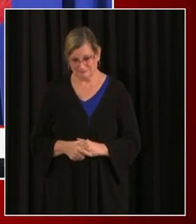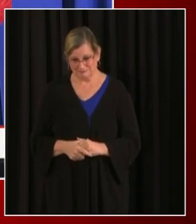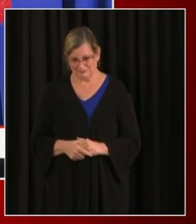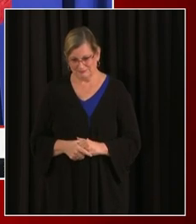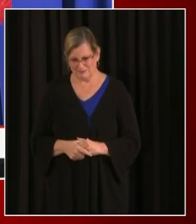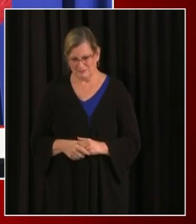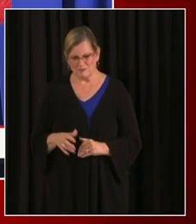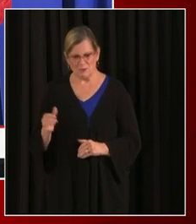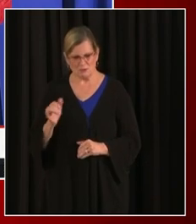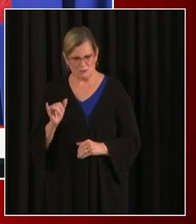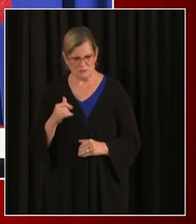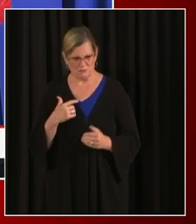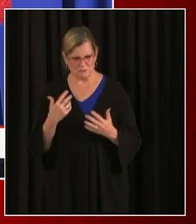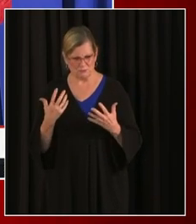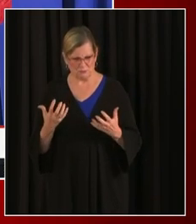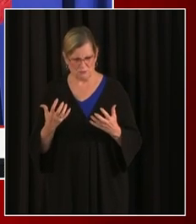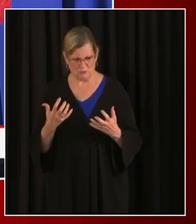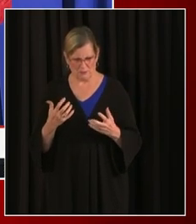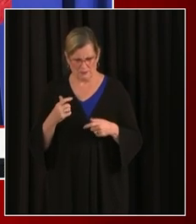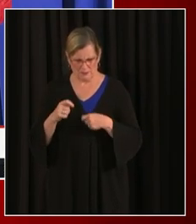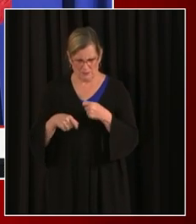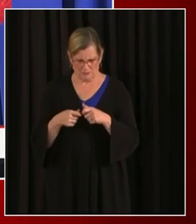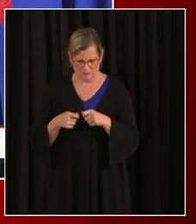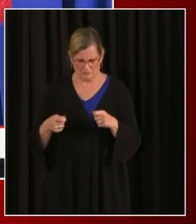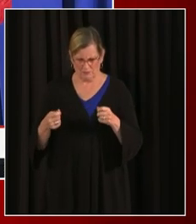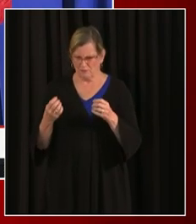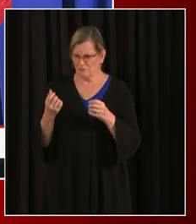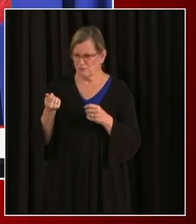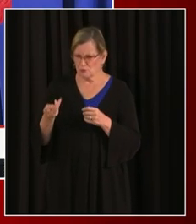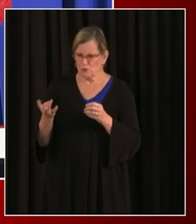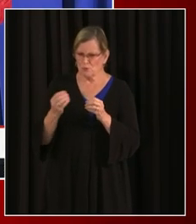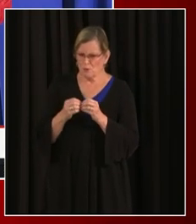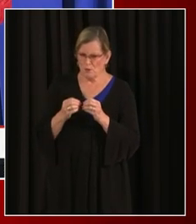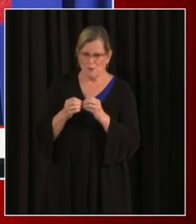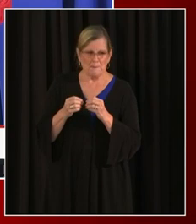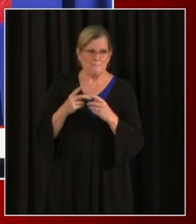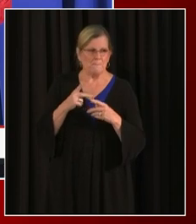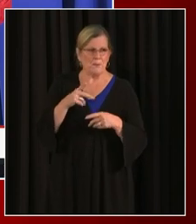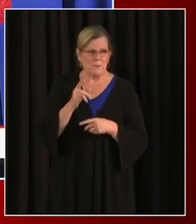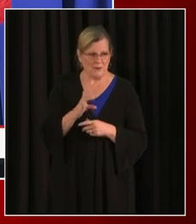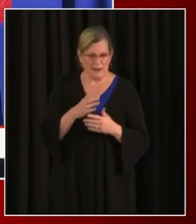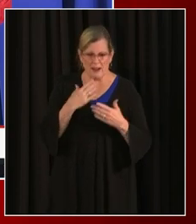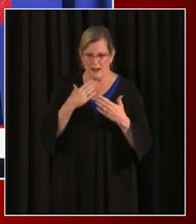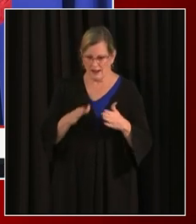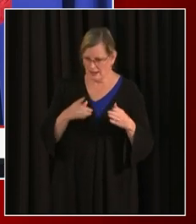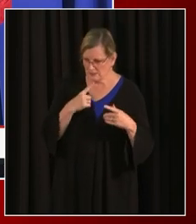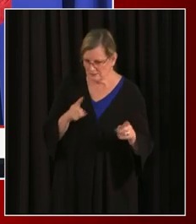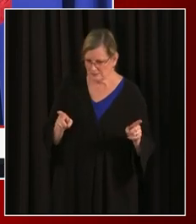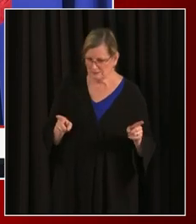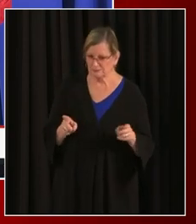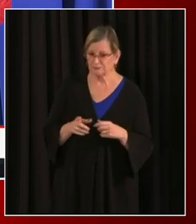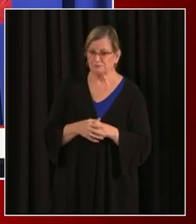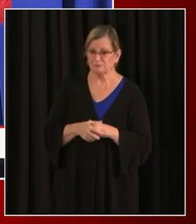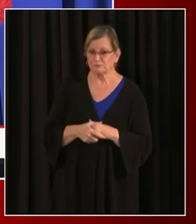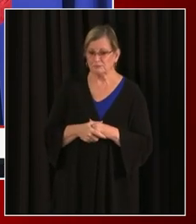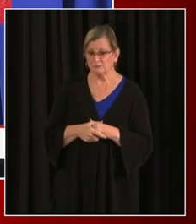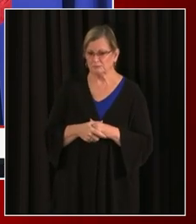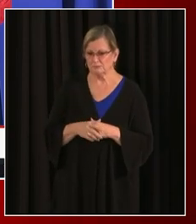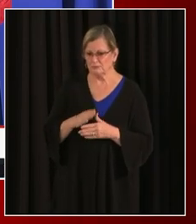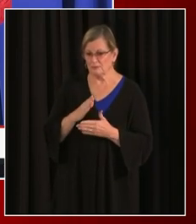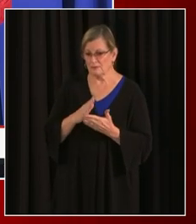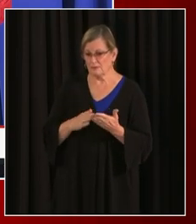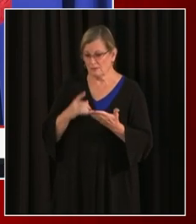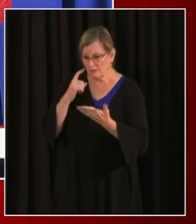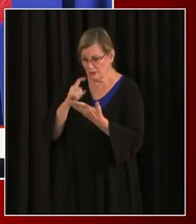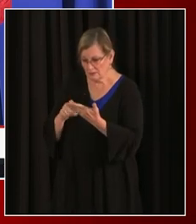also close out by making a few more general, though substantial, observations as